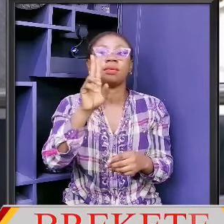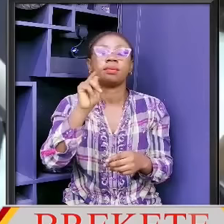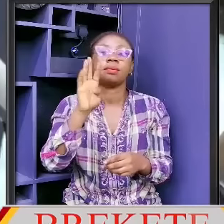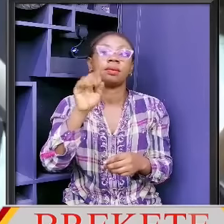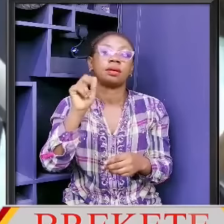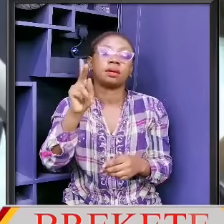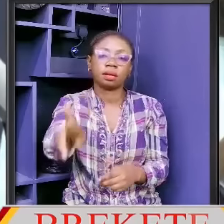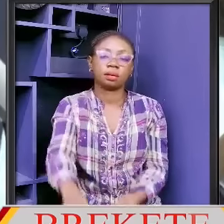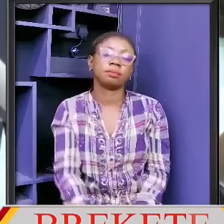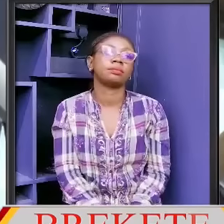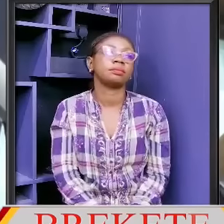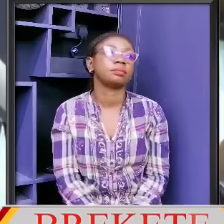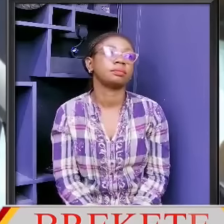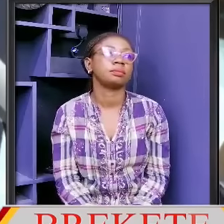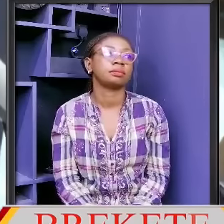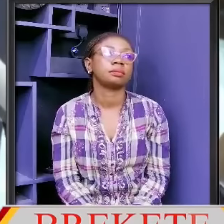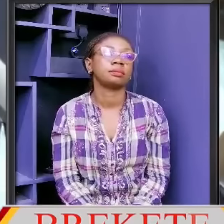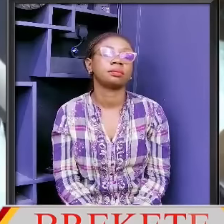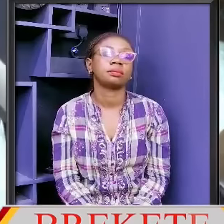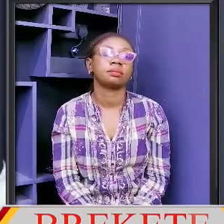Assalamu alaikum wa rahmatullahi ta'ala wa